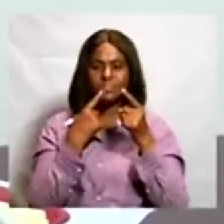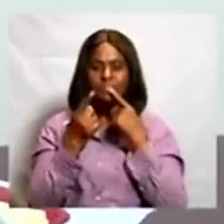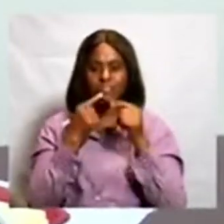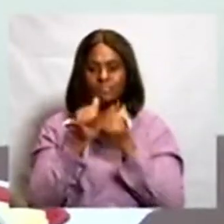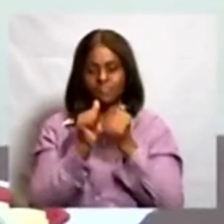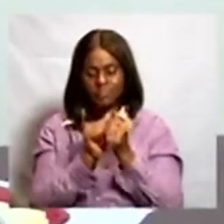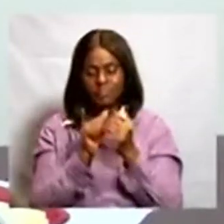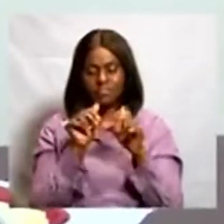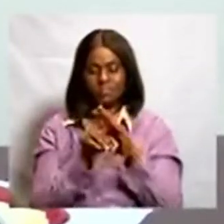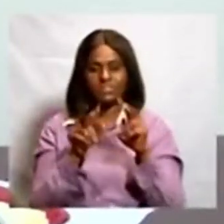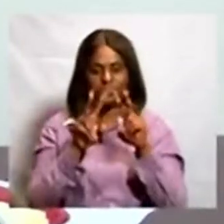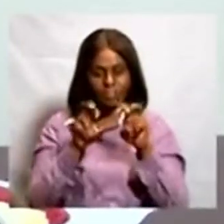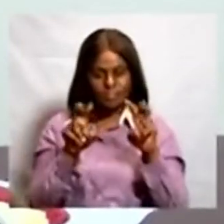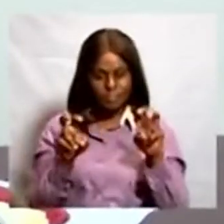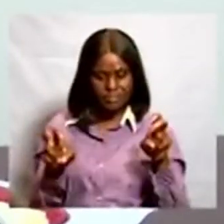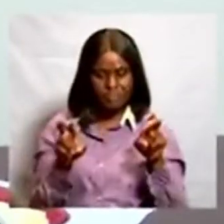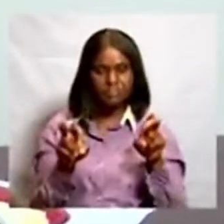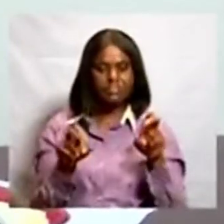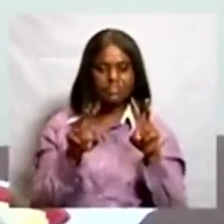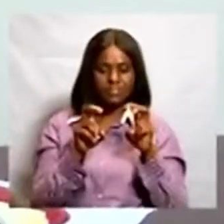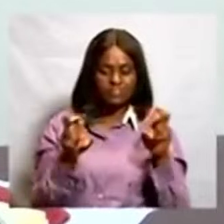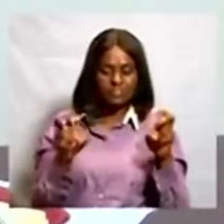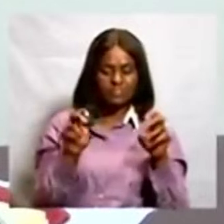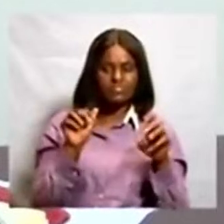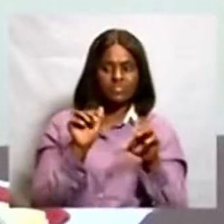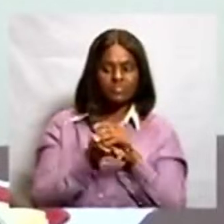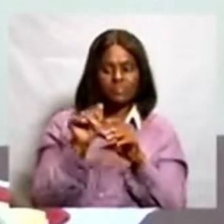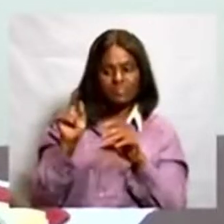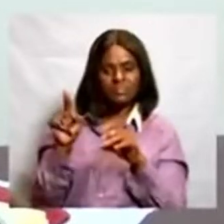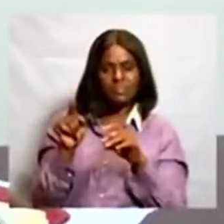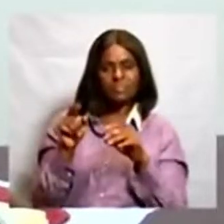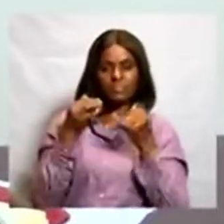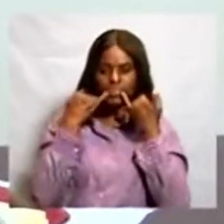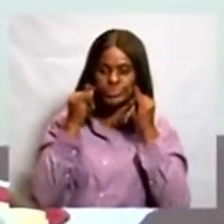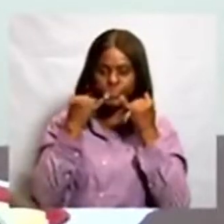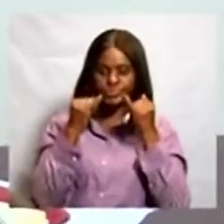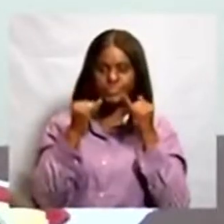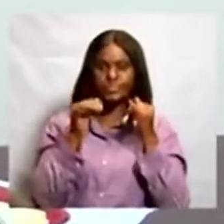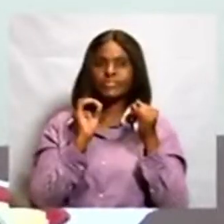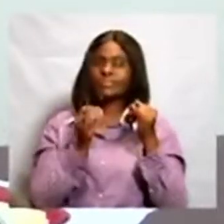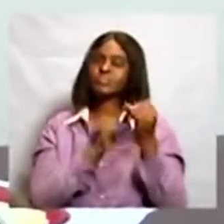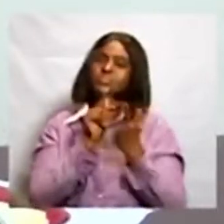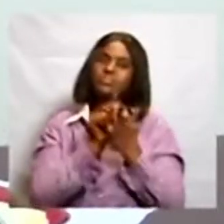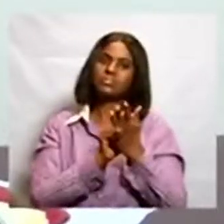is on the verification of qualifications. I think on the release of information, our legal counsel